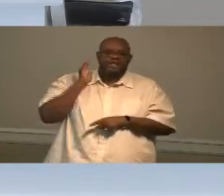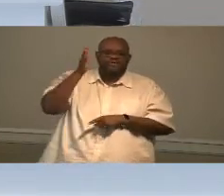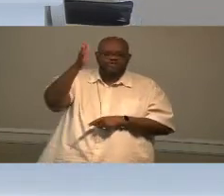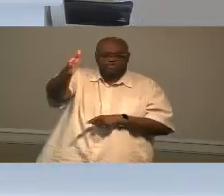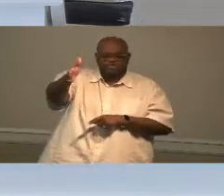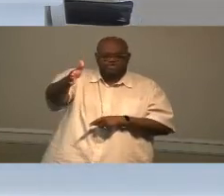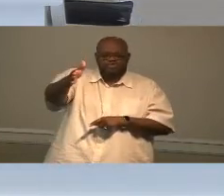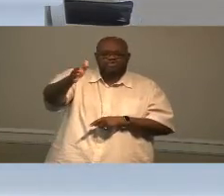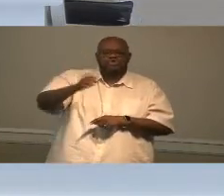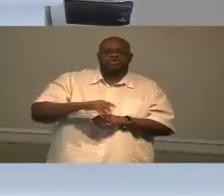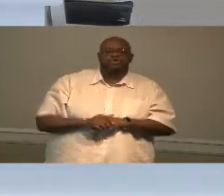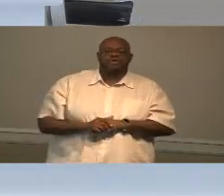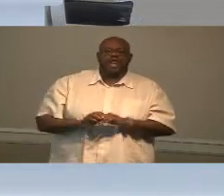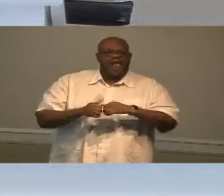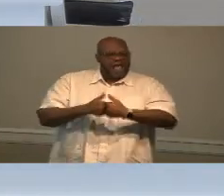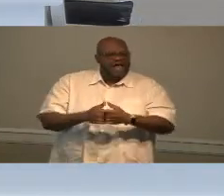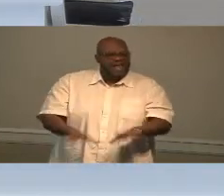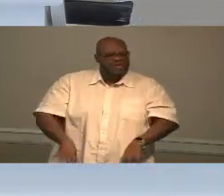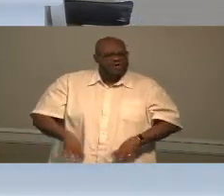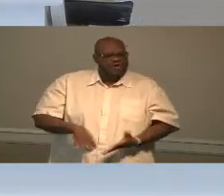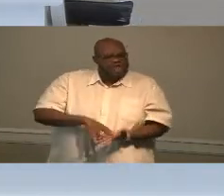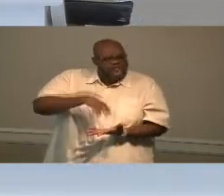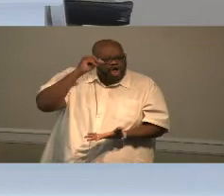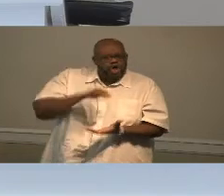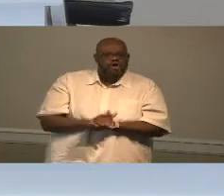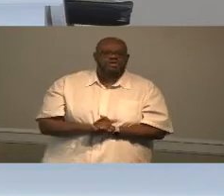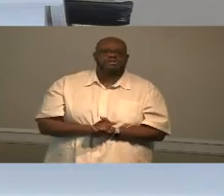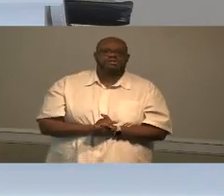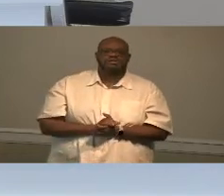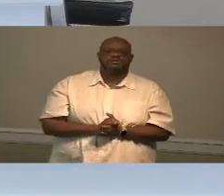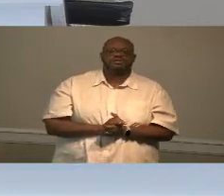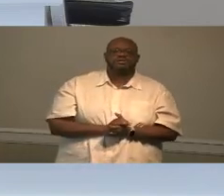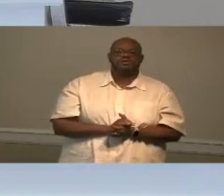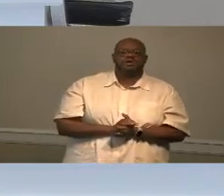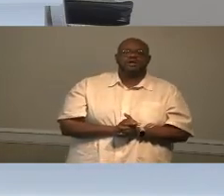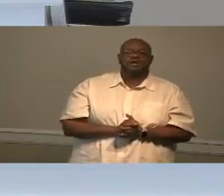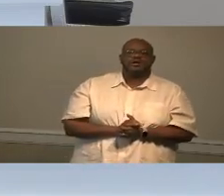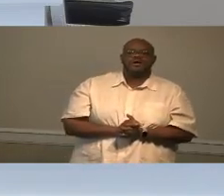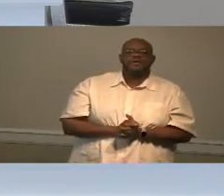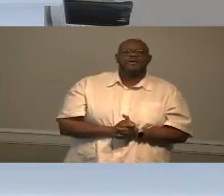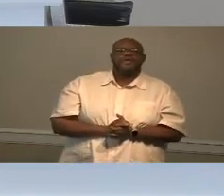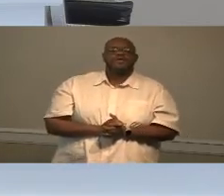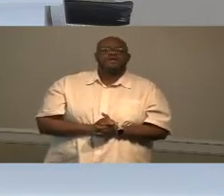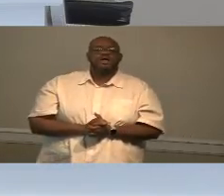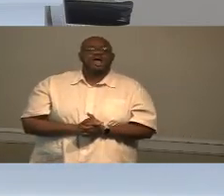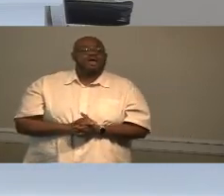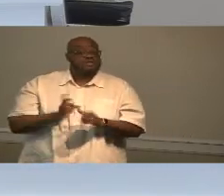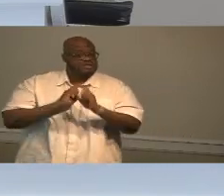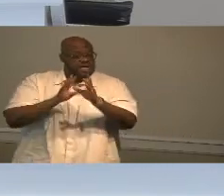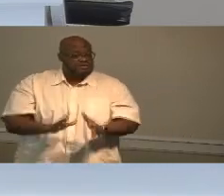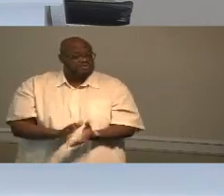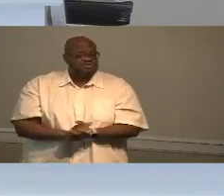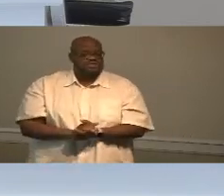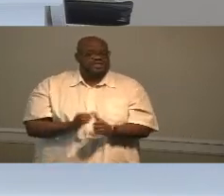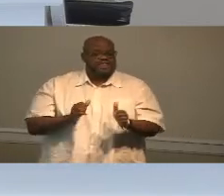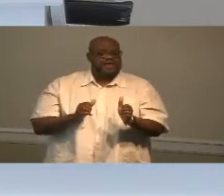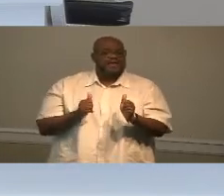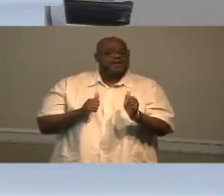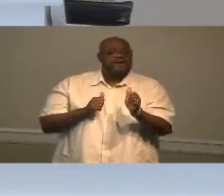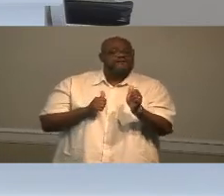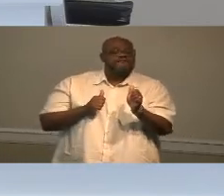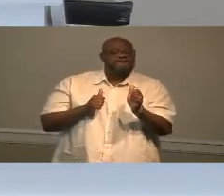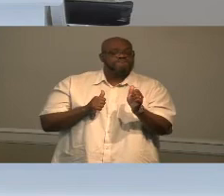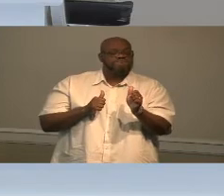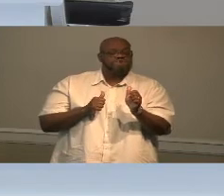And I want to commend the disciples because they adhered to the master's command. They followed